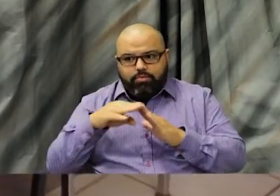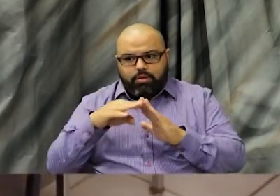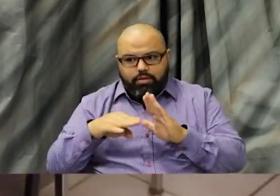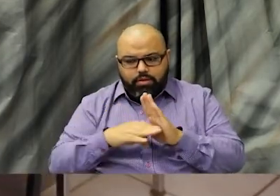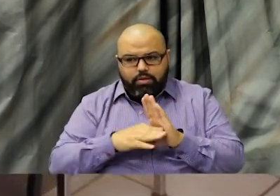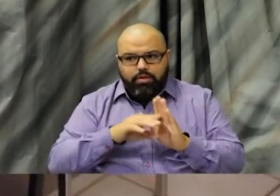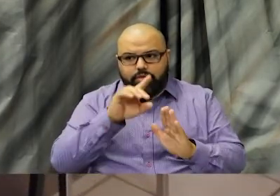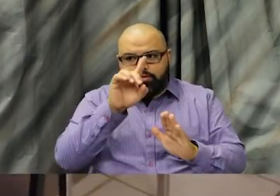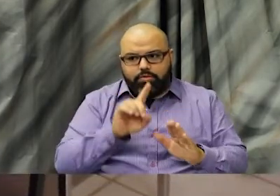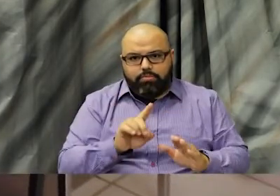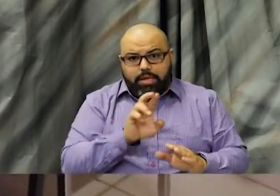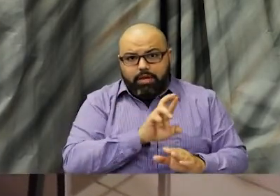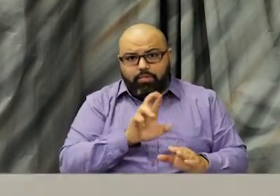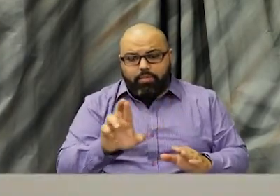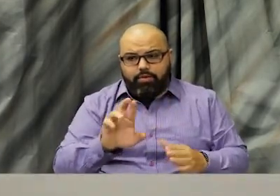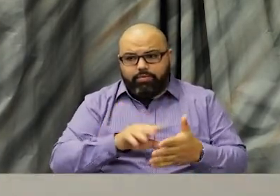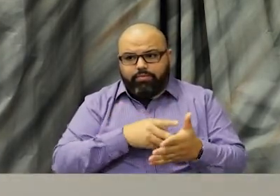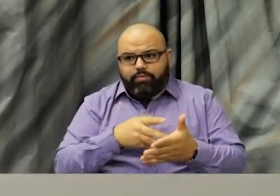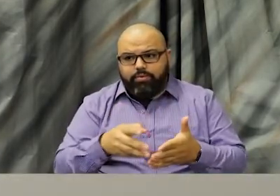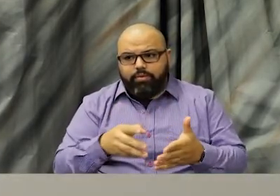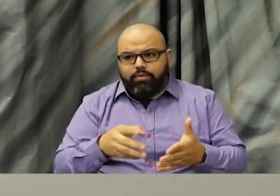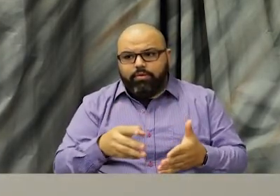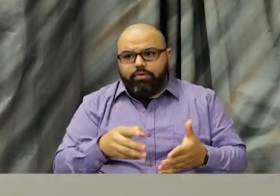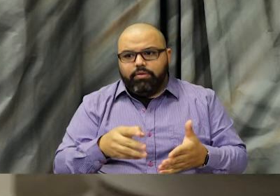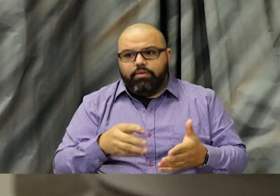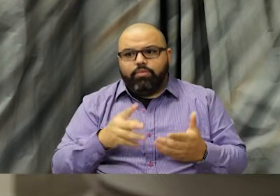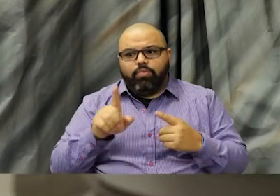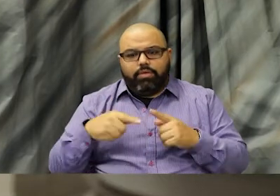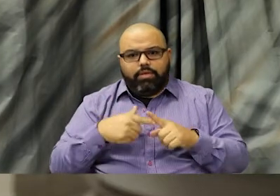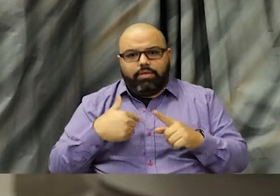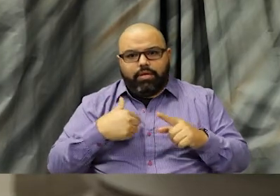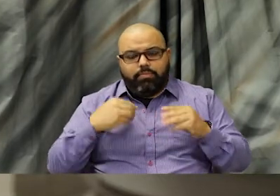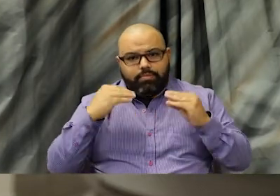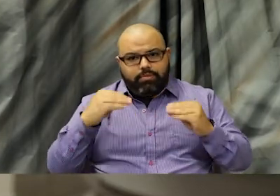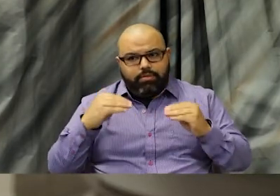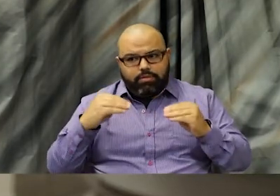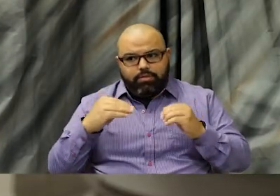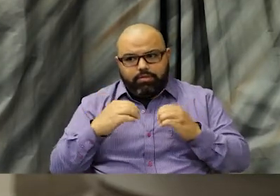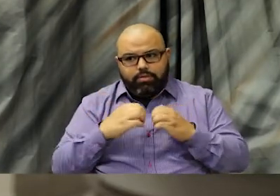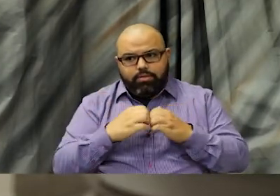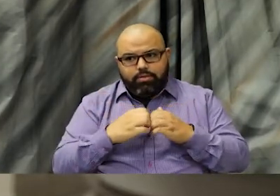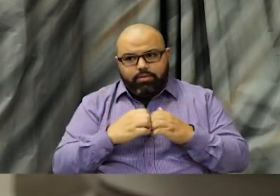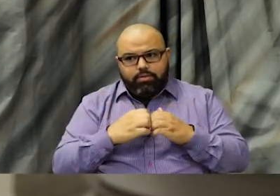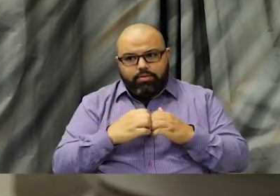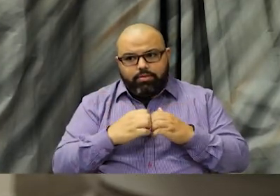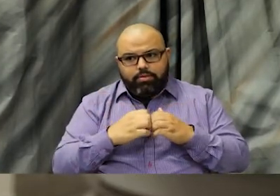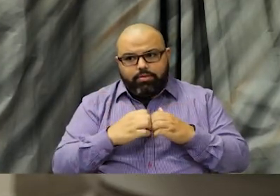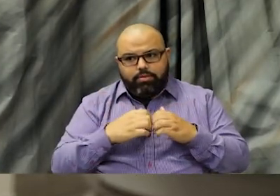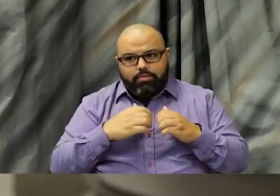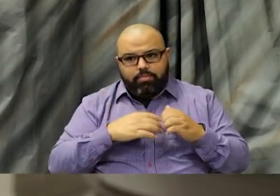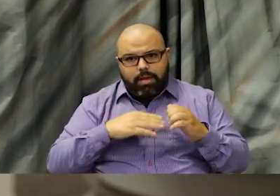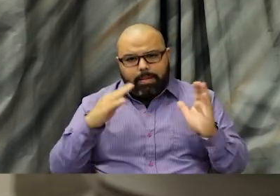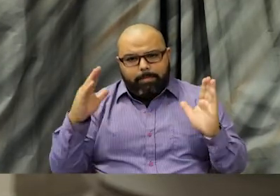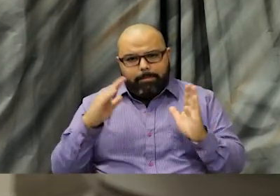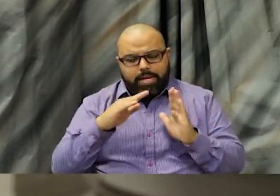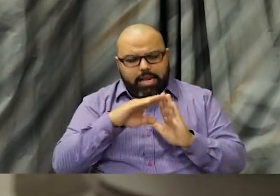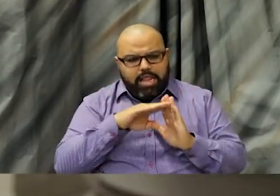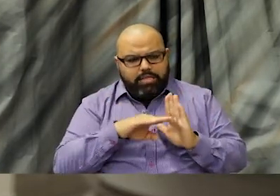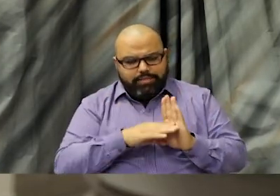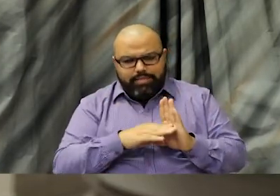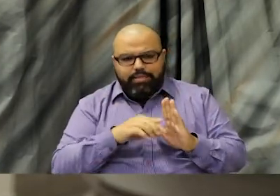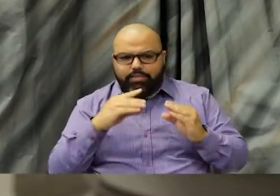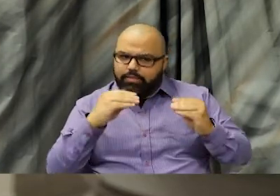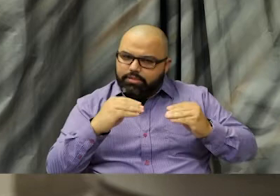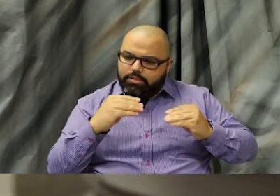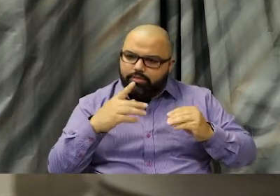the lesson of domain and range of graphs. When I'm teaching with my mini